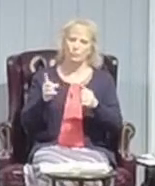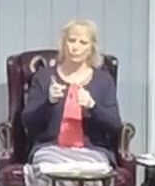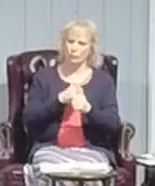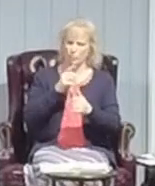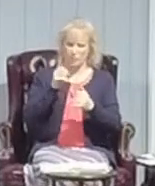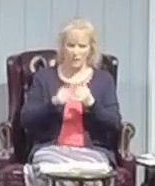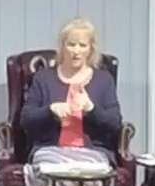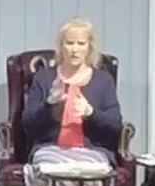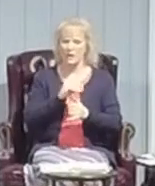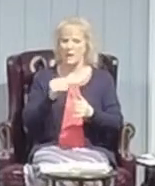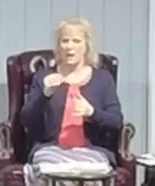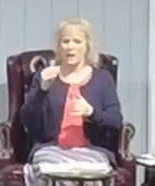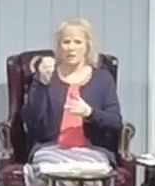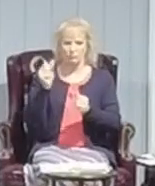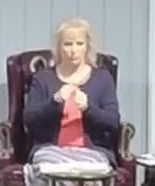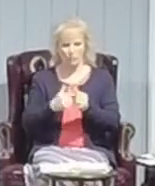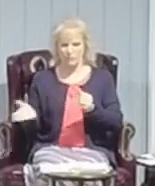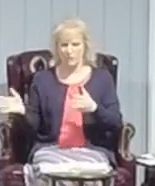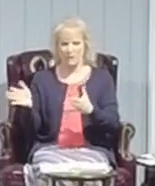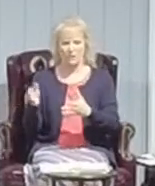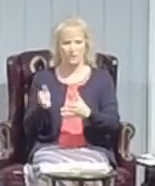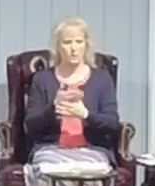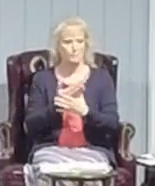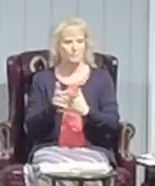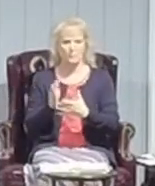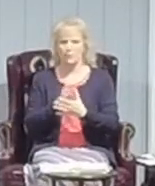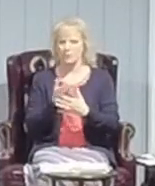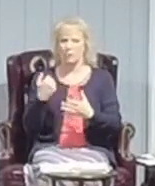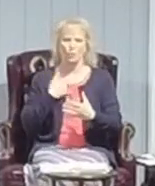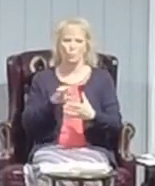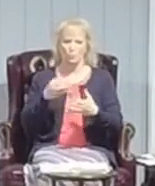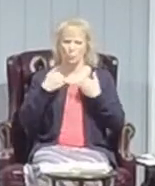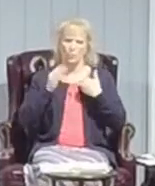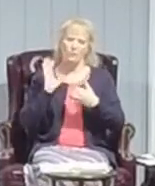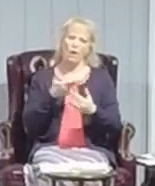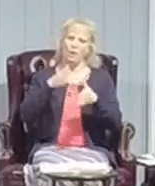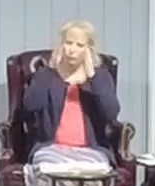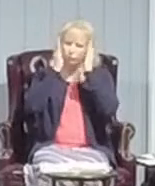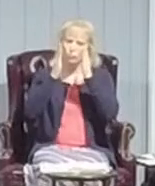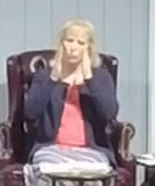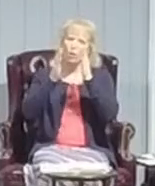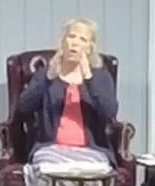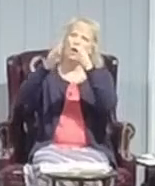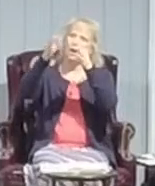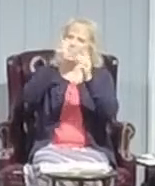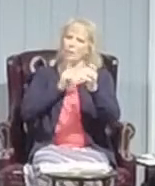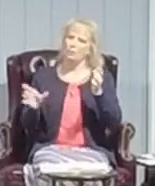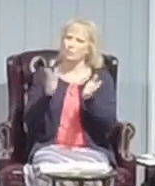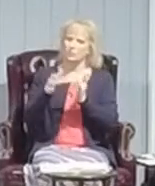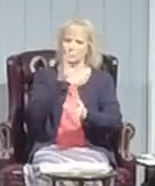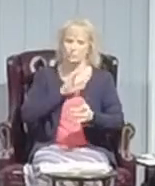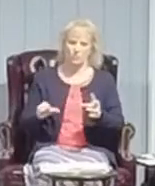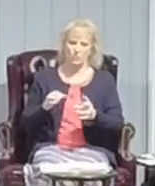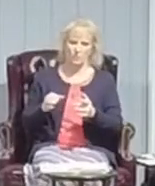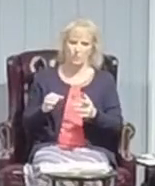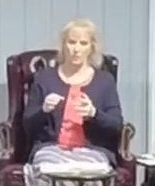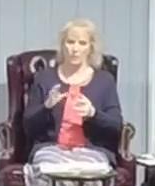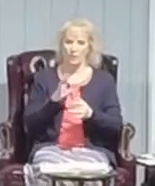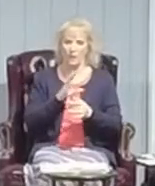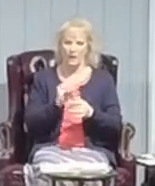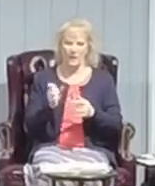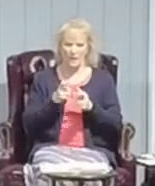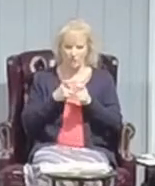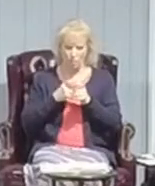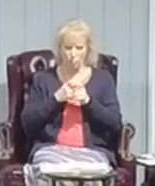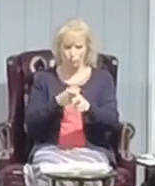and he's everything in between. We're to have our focus on the Lord Jesus Christ. By the way, the race that was set